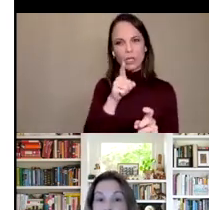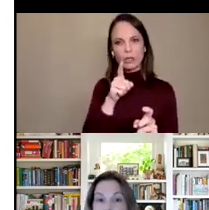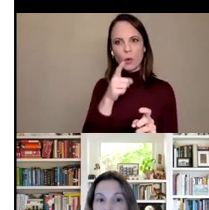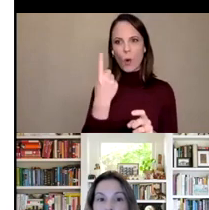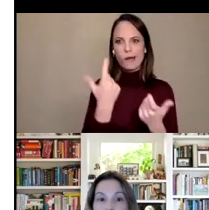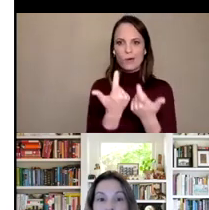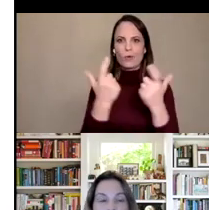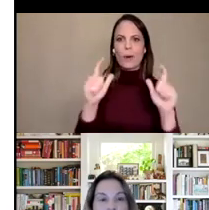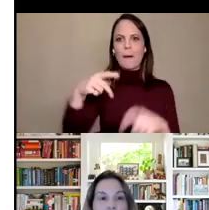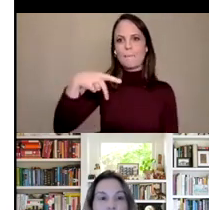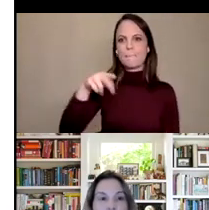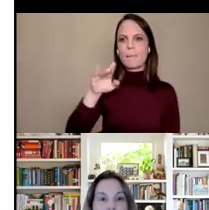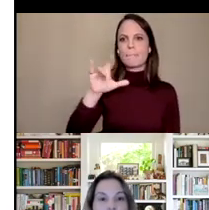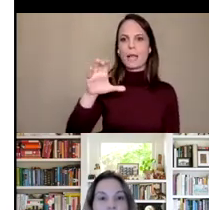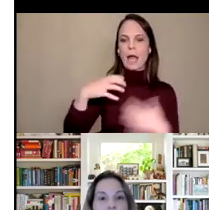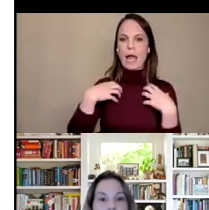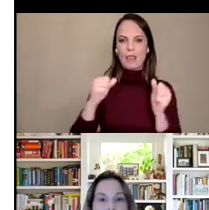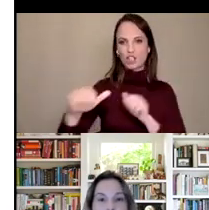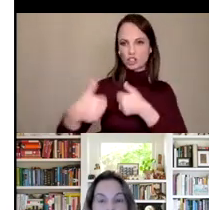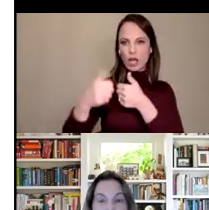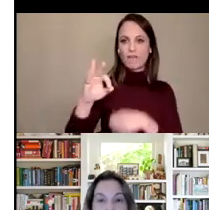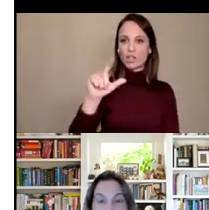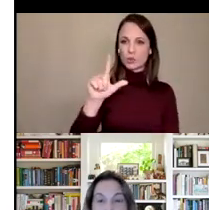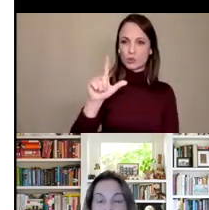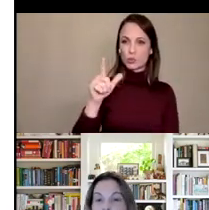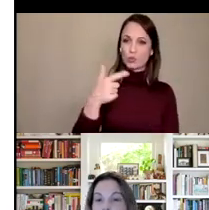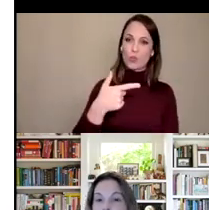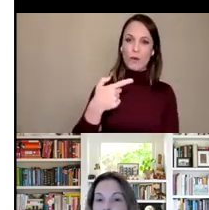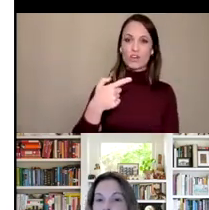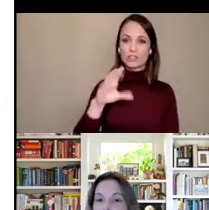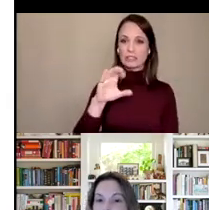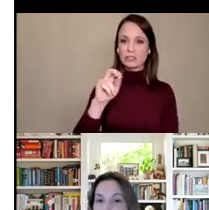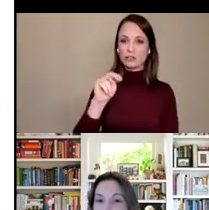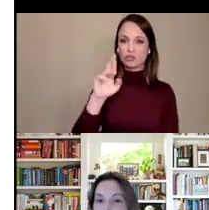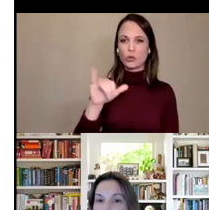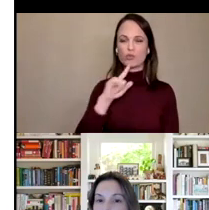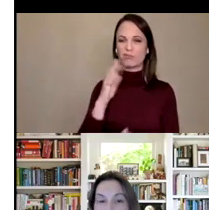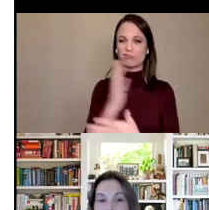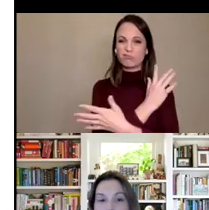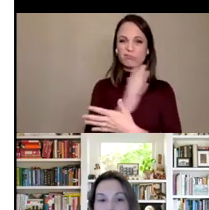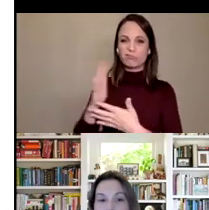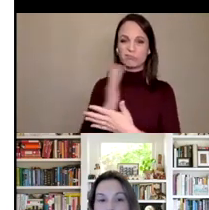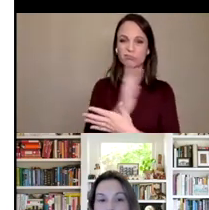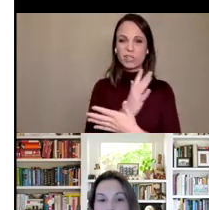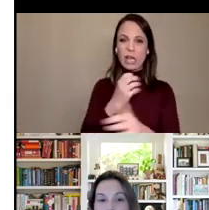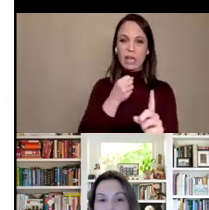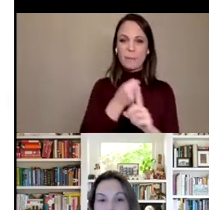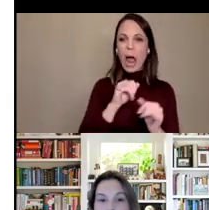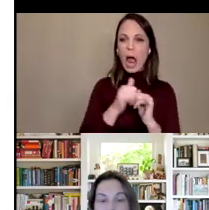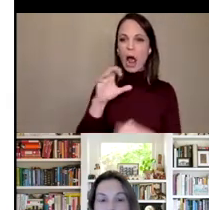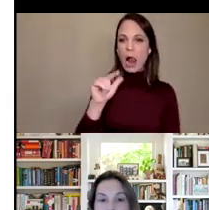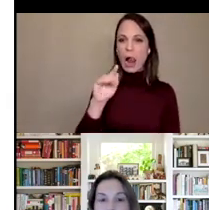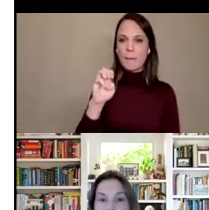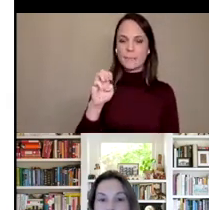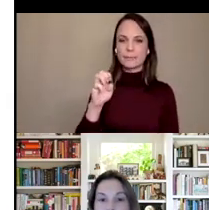the greatest public health challenges of the 21st century. And this ranges from indirect impacts from how climate